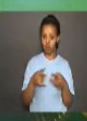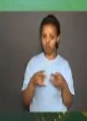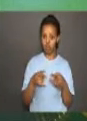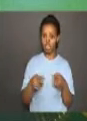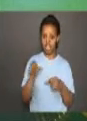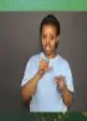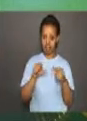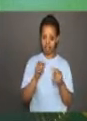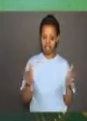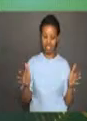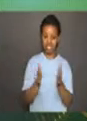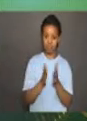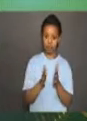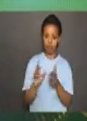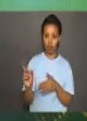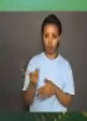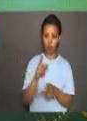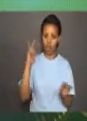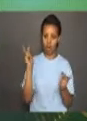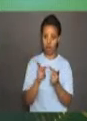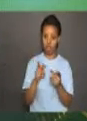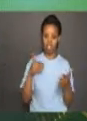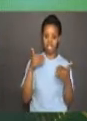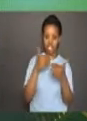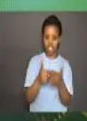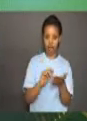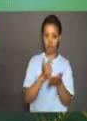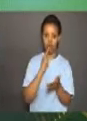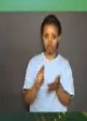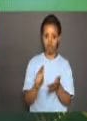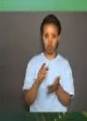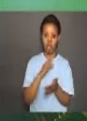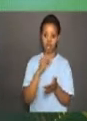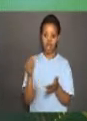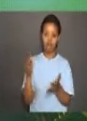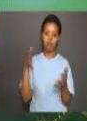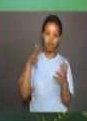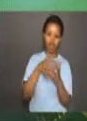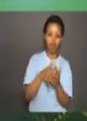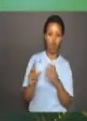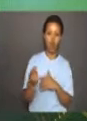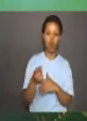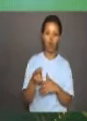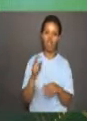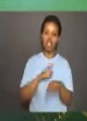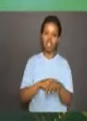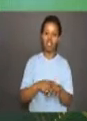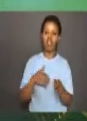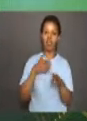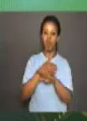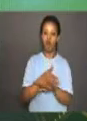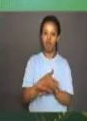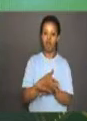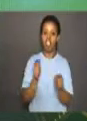closer to perfection or are becoming more complex over time is